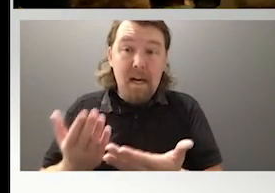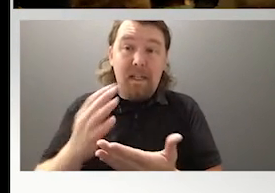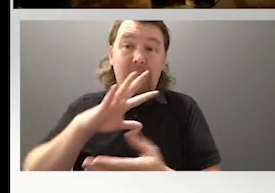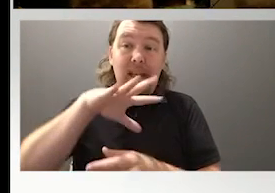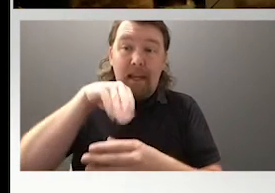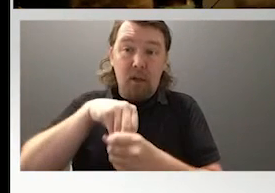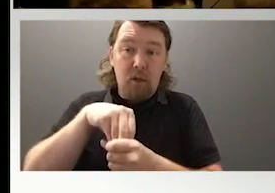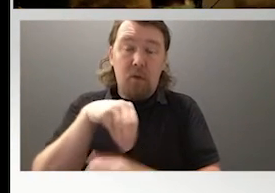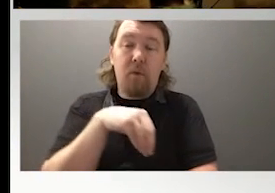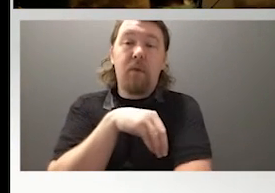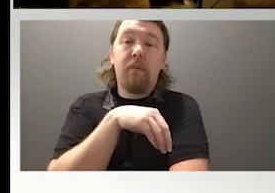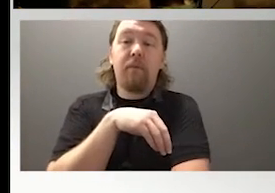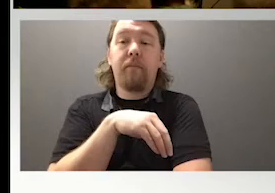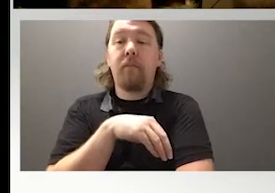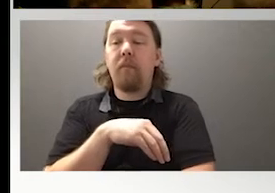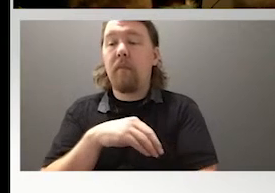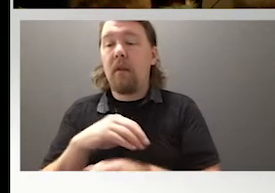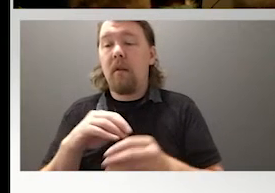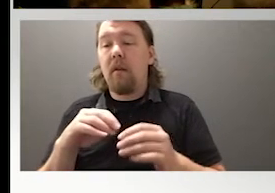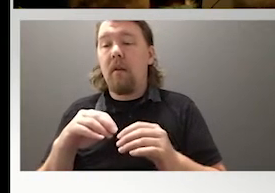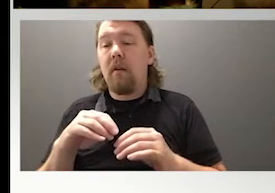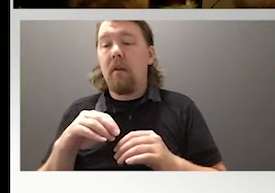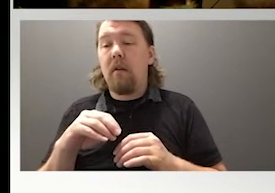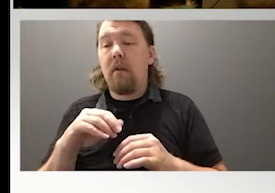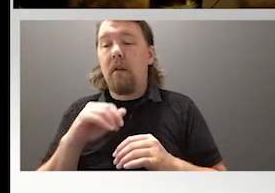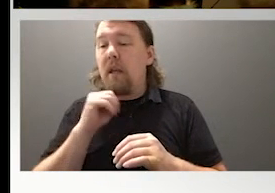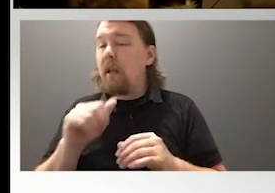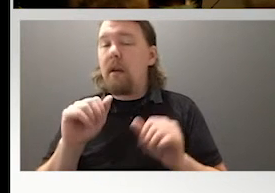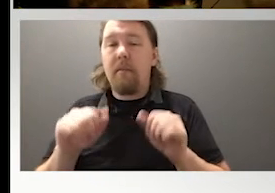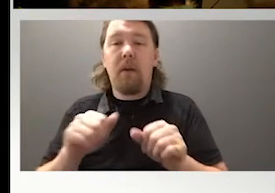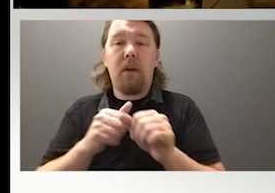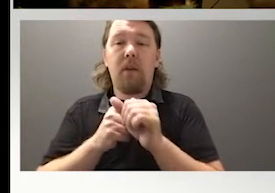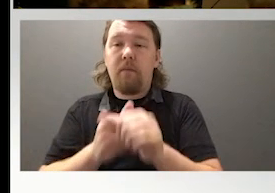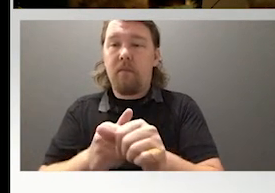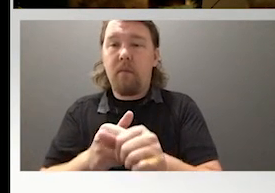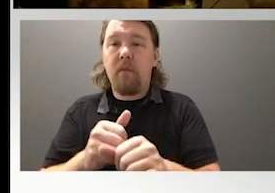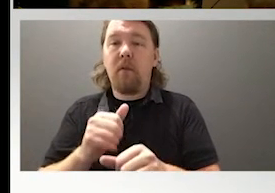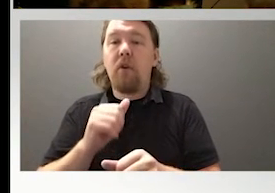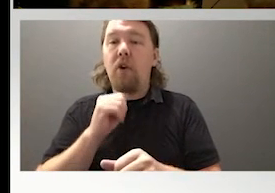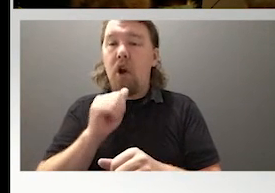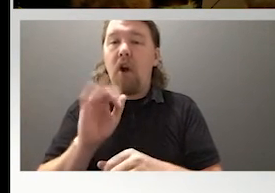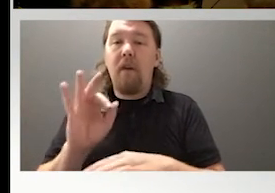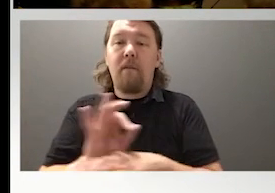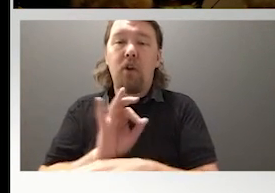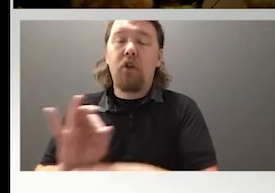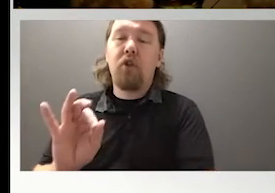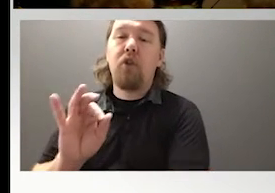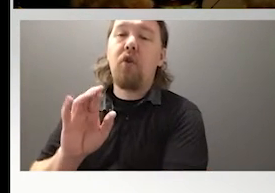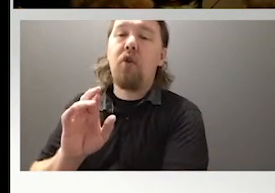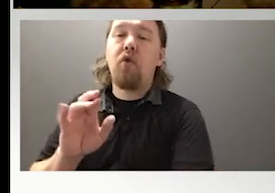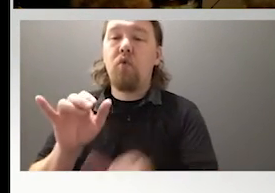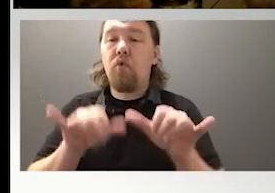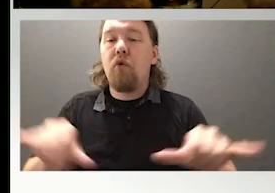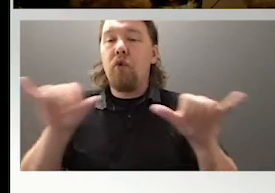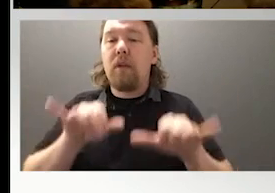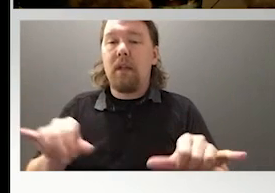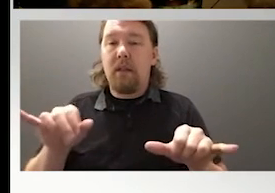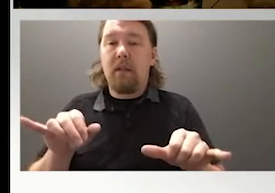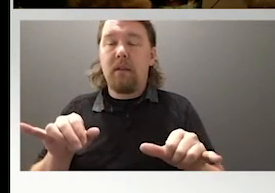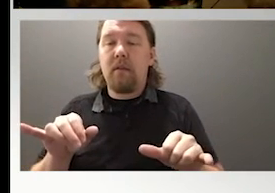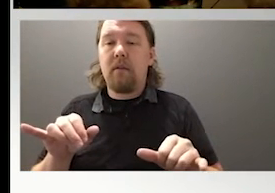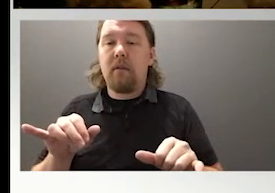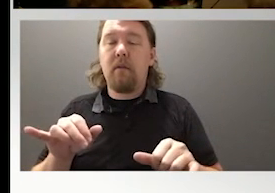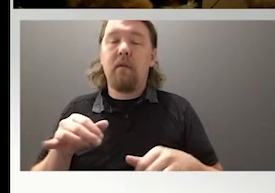include apparently inflexible adherence to specific non-functional routines or